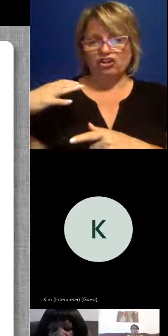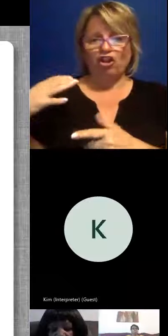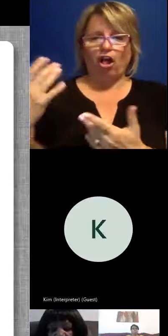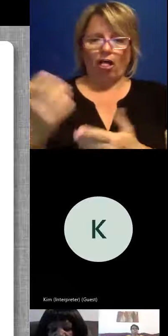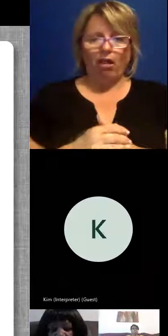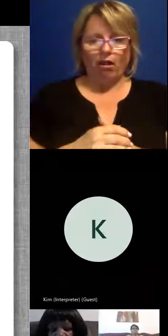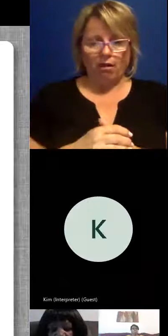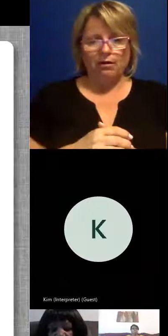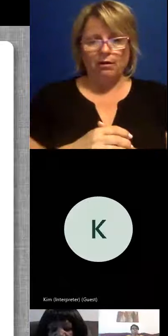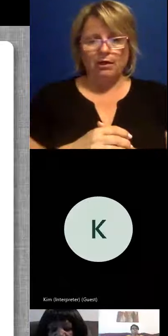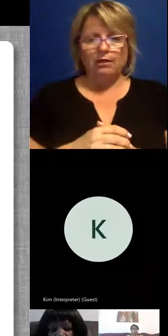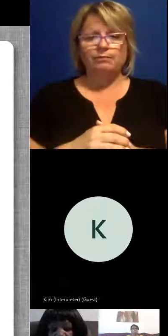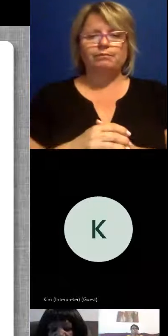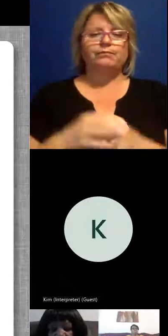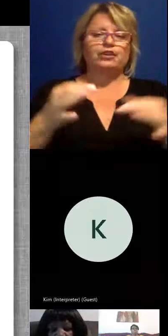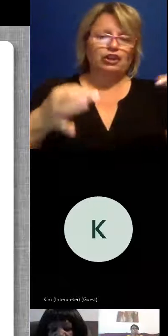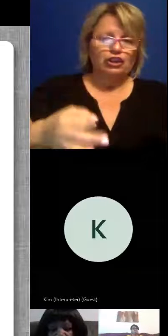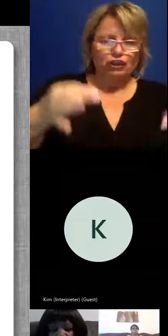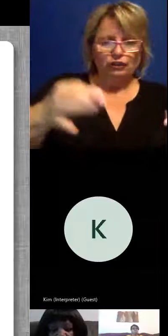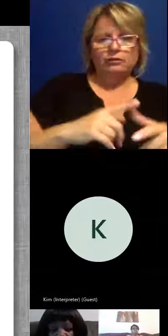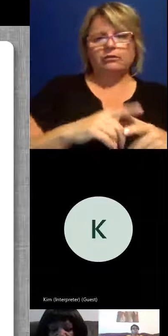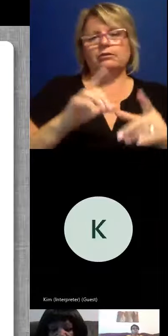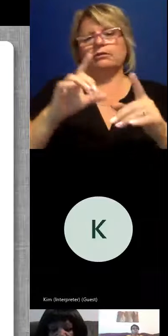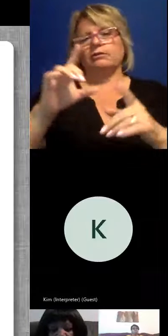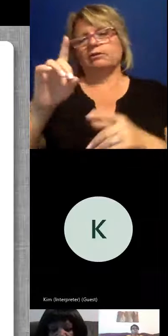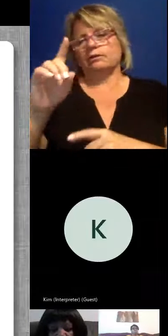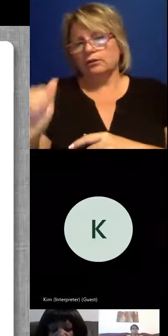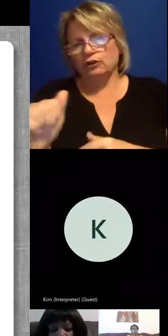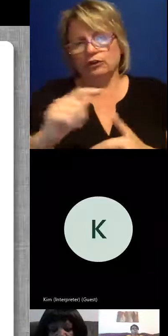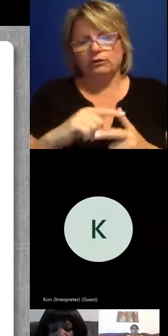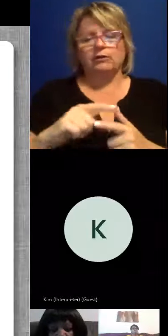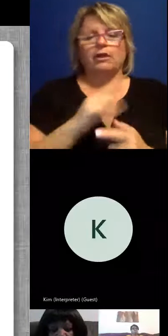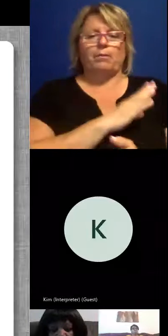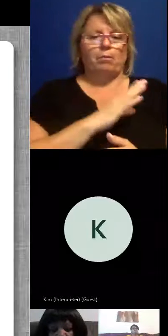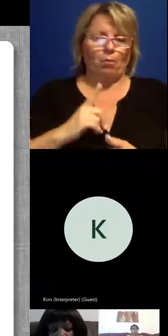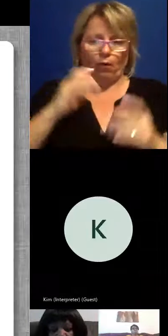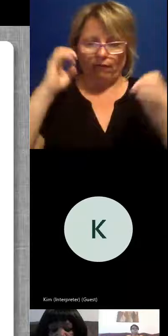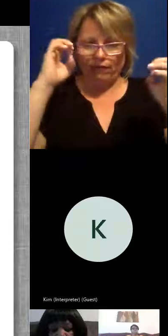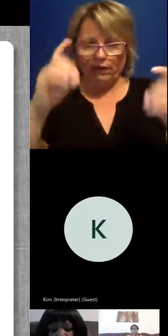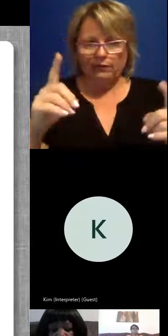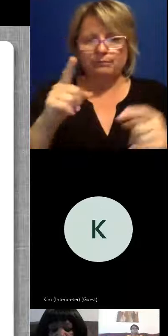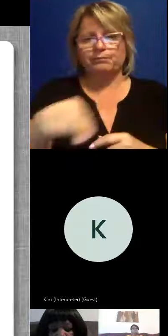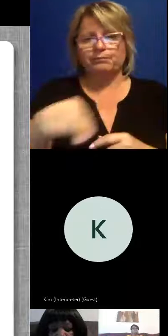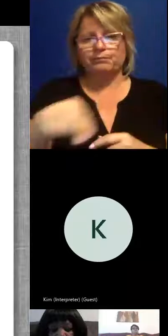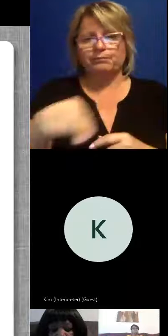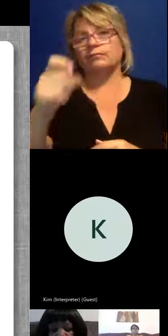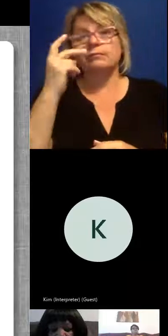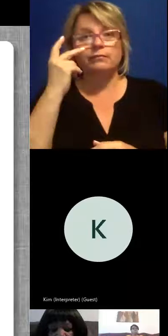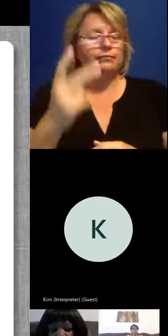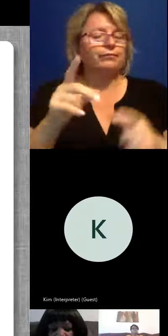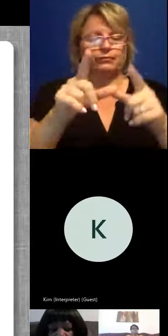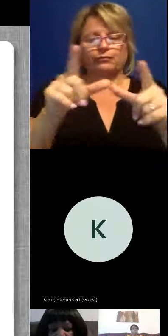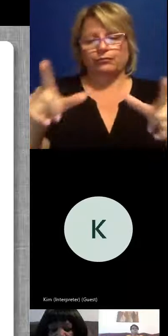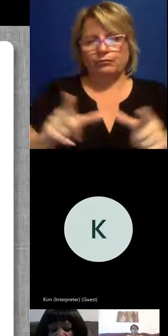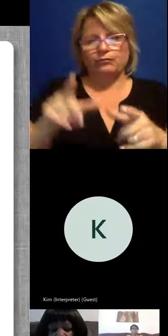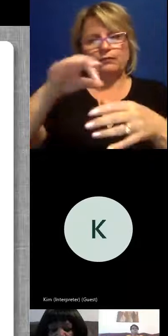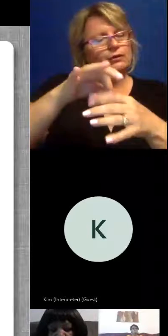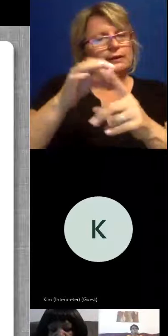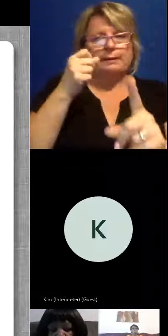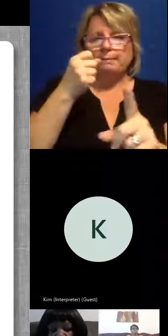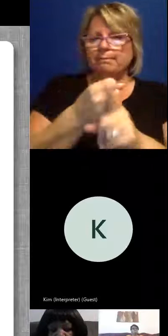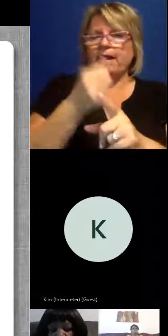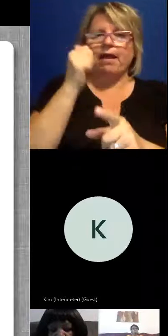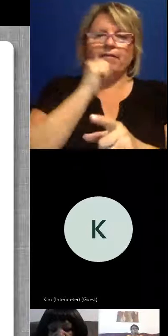district attorneys, and members of the Board of Education. As you can see, local elections impact everyday